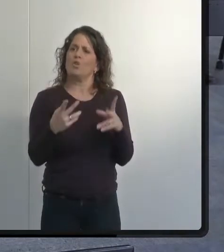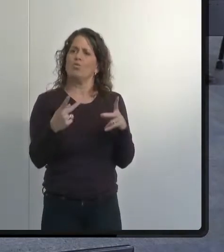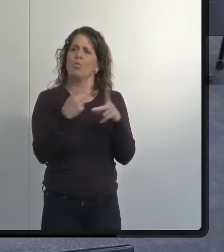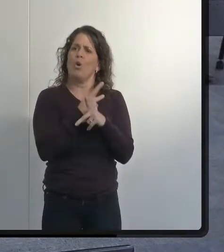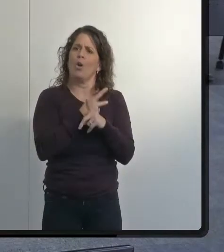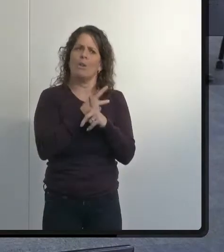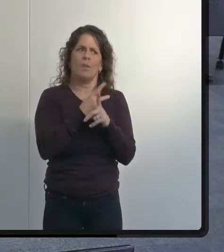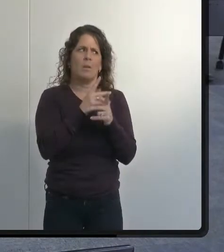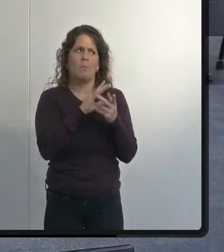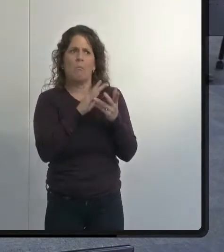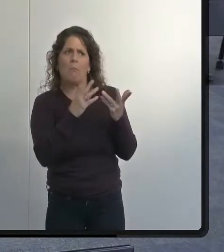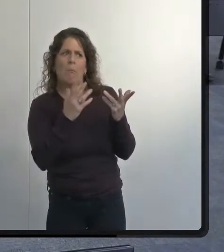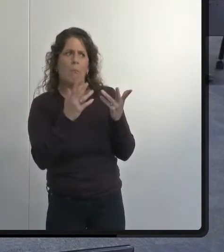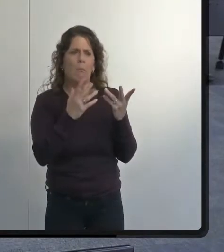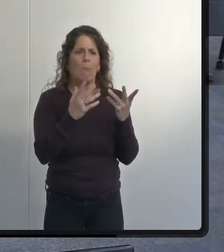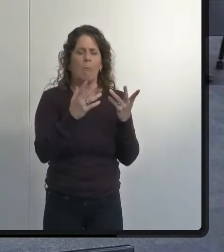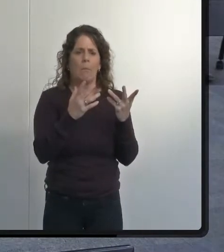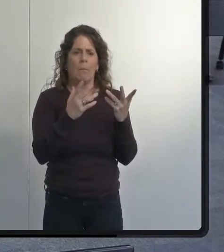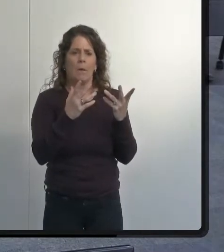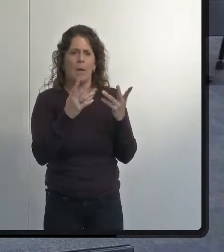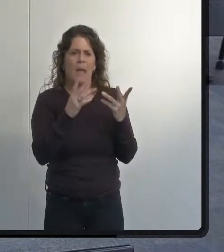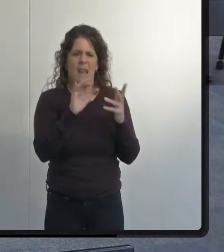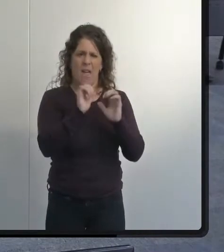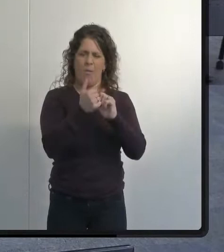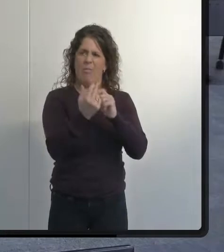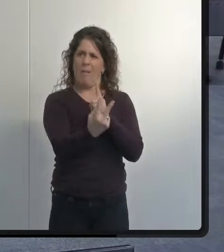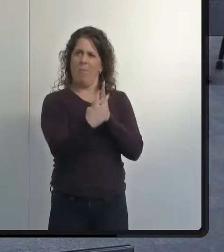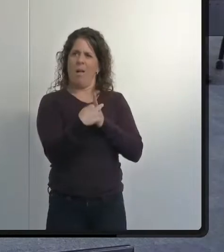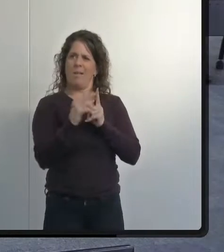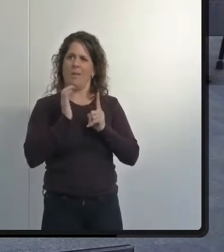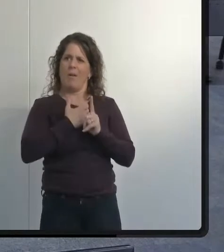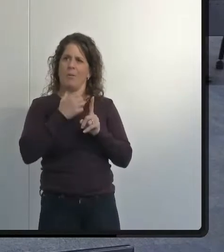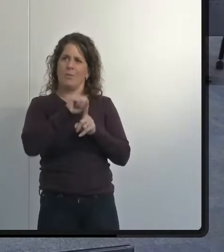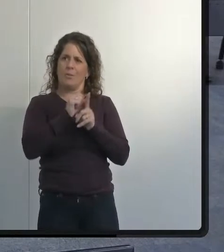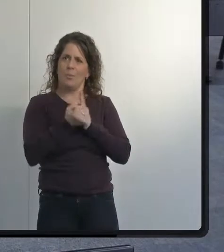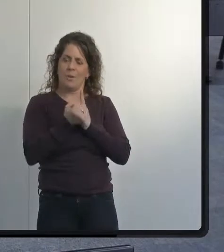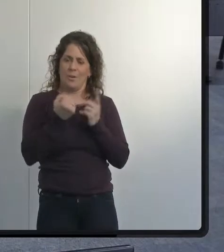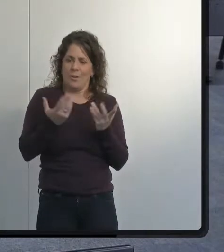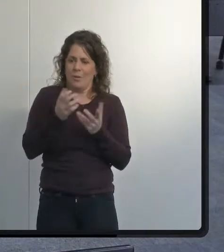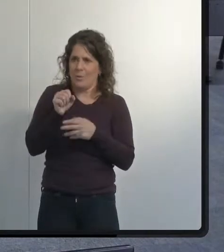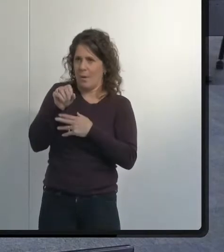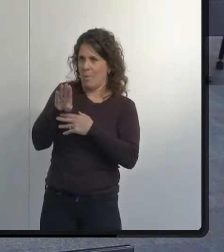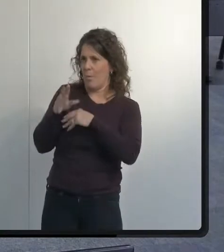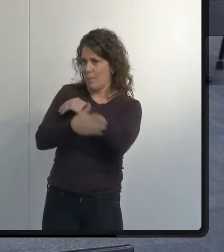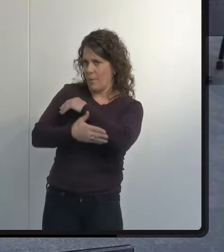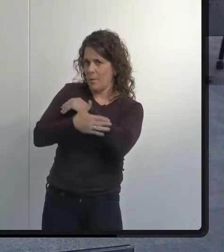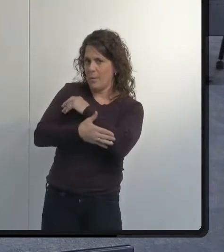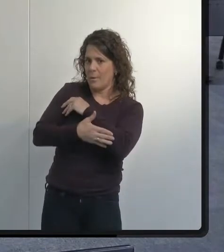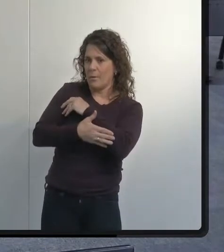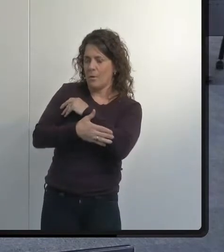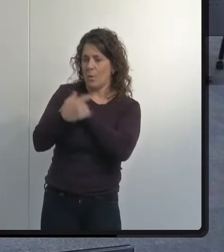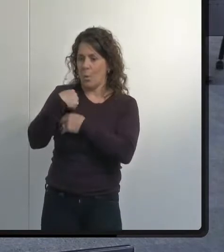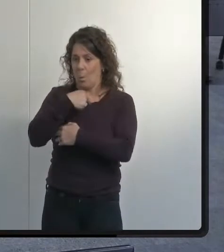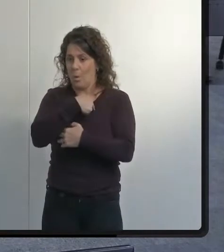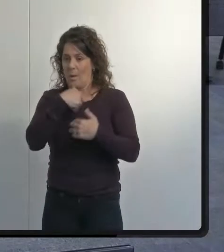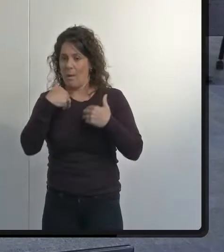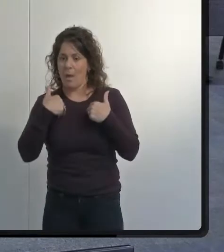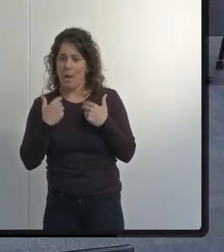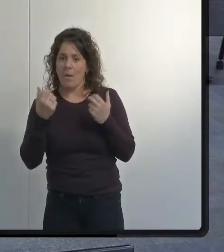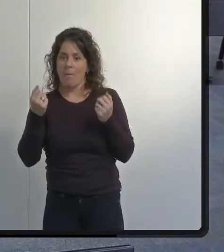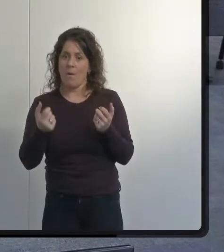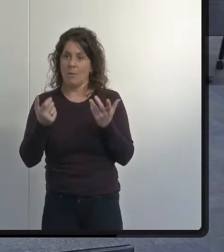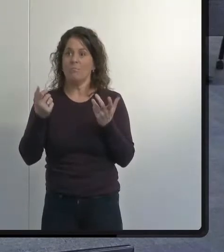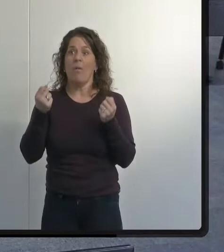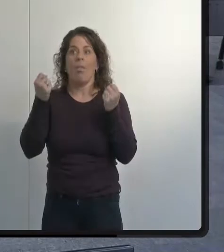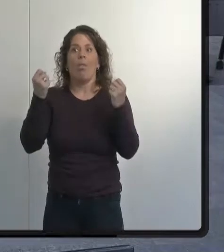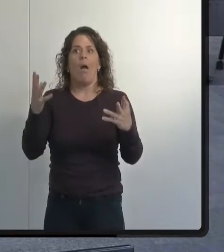how that maybe applies to our situation here. Santa Barbara County has a high volume of